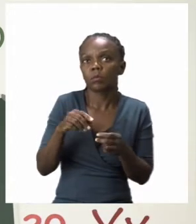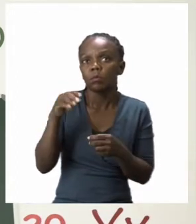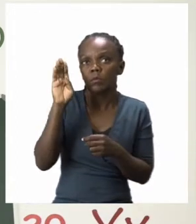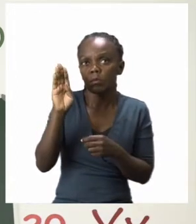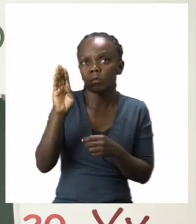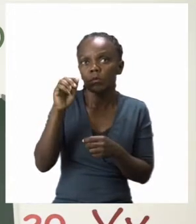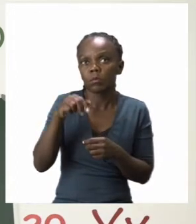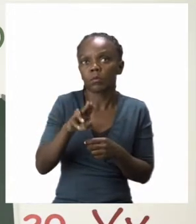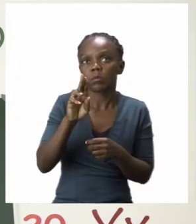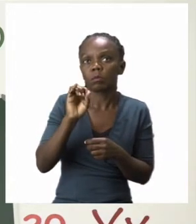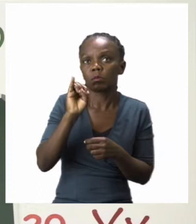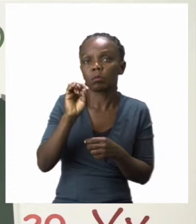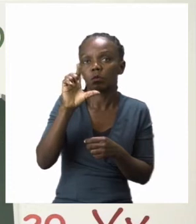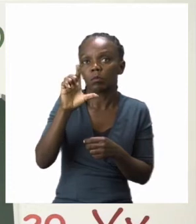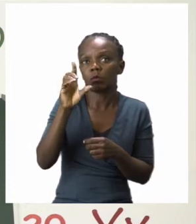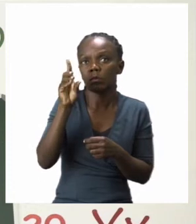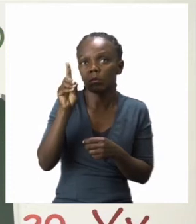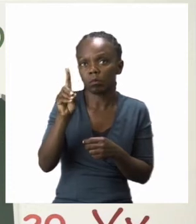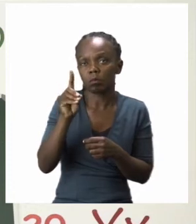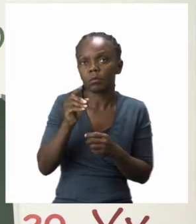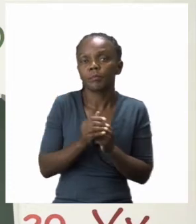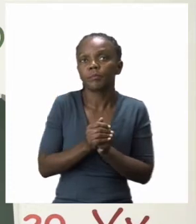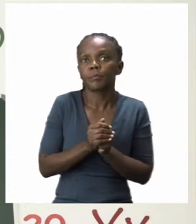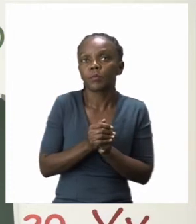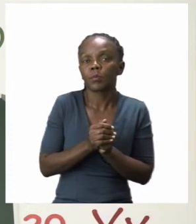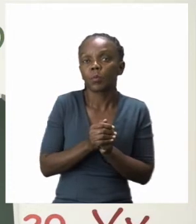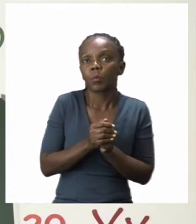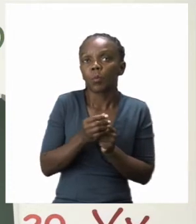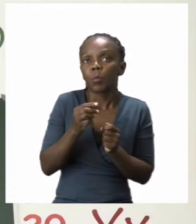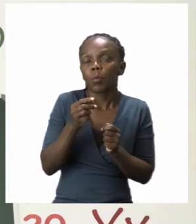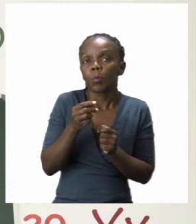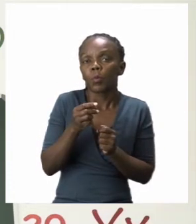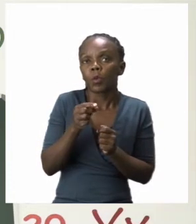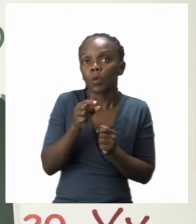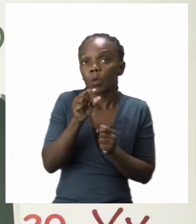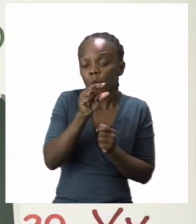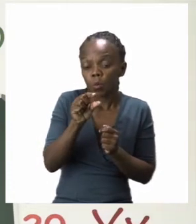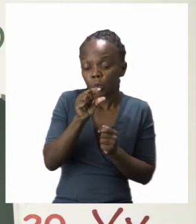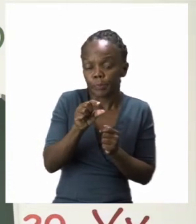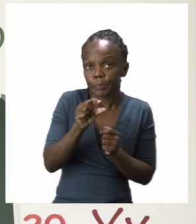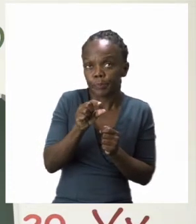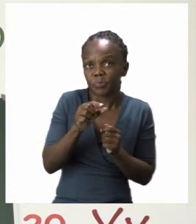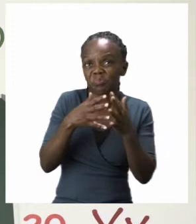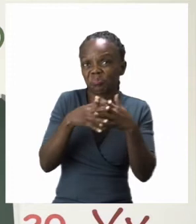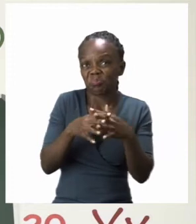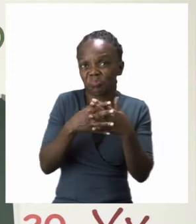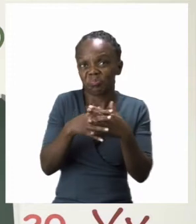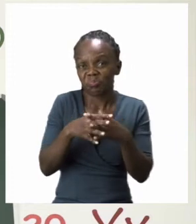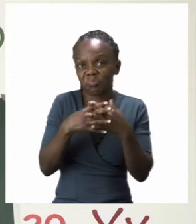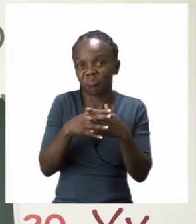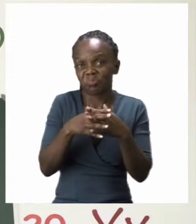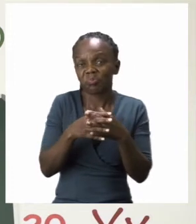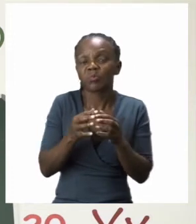been scrambled up and made into this word. Oh, I can't even read it because it's not